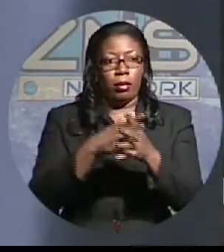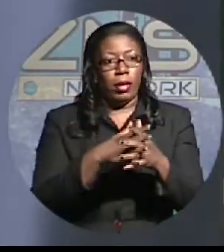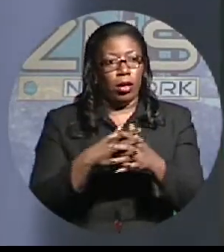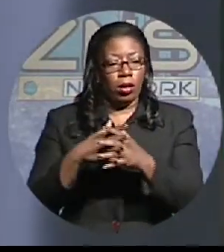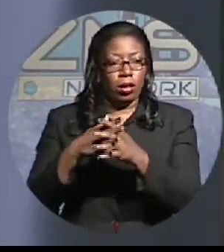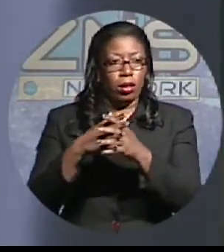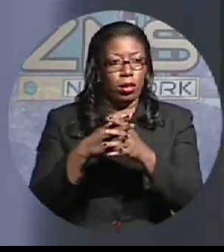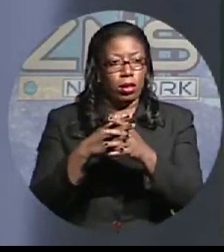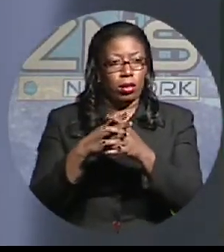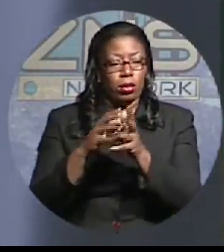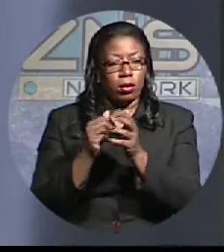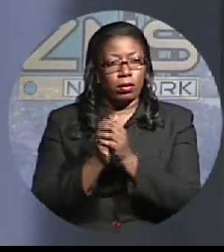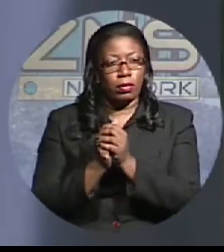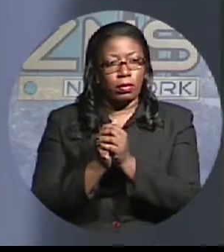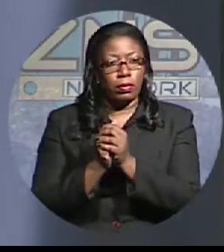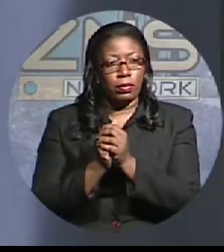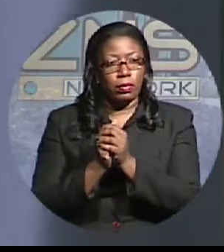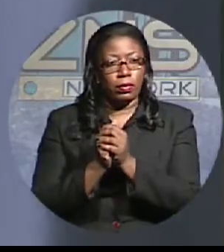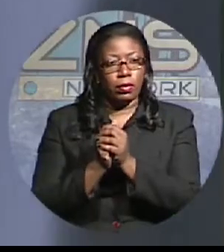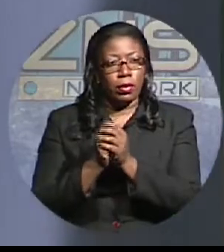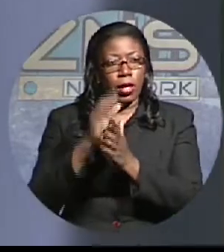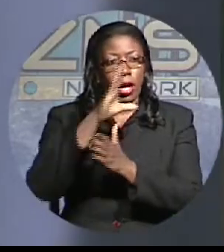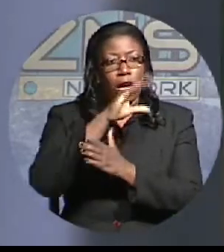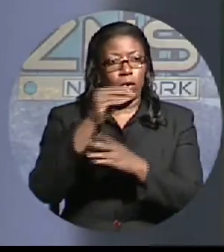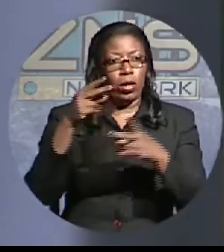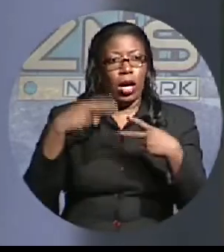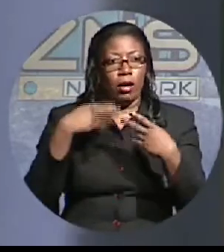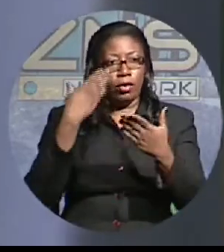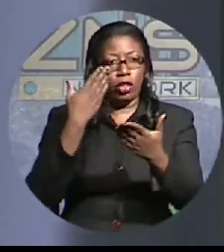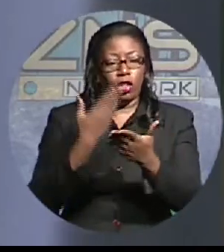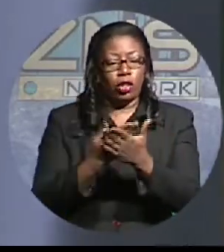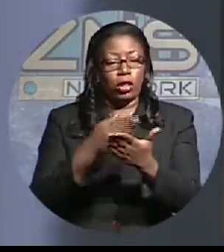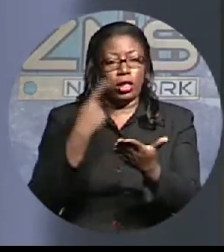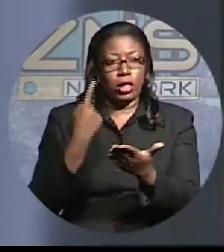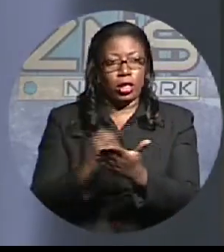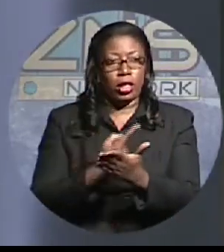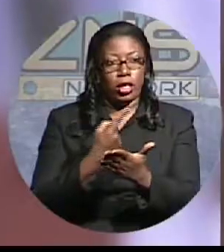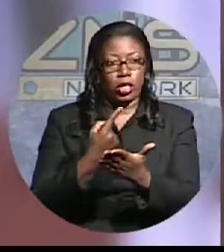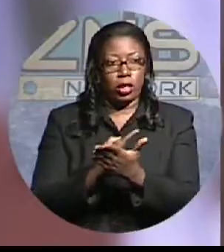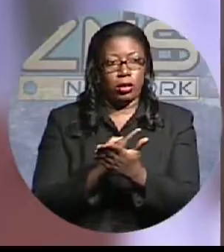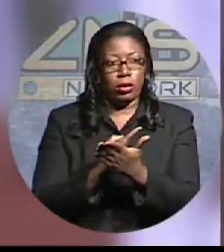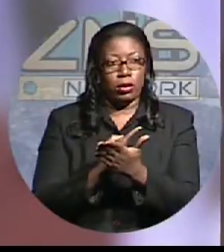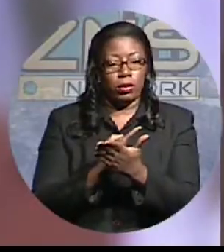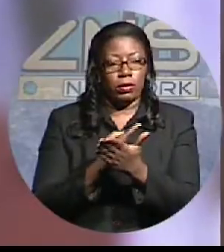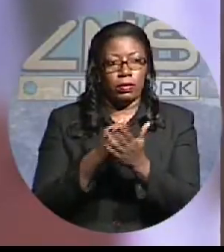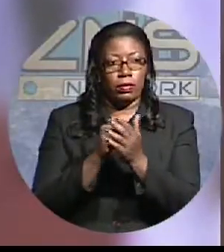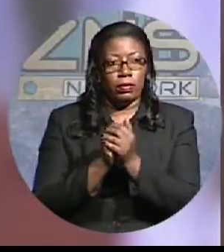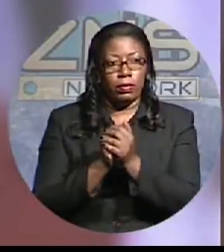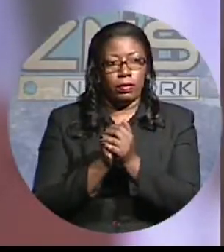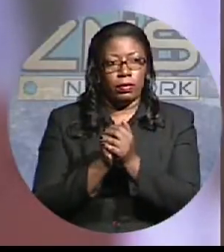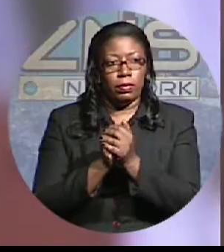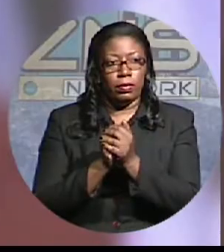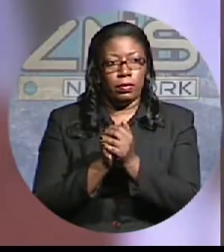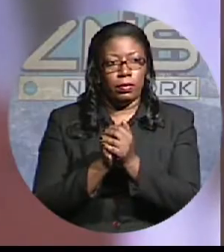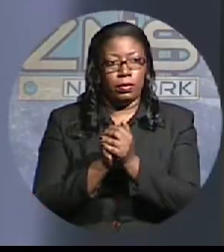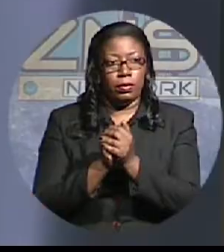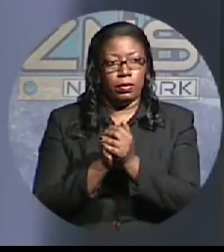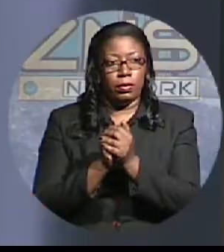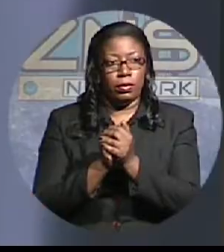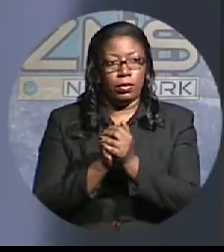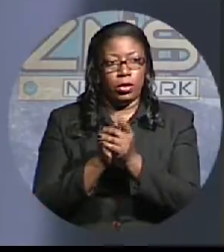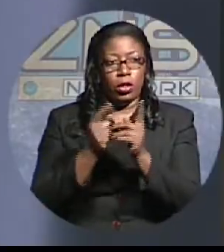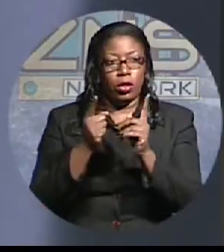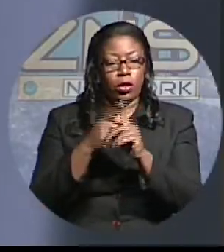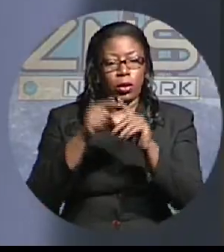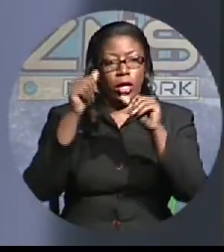Por las Américas. And we hope that we have very fruitful discussions. Espero que tengamos muy fructíferas discusiones. Towards being